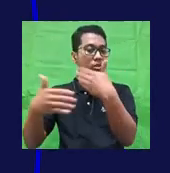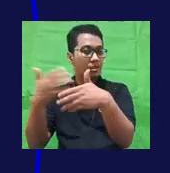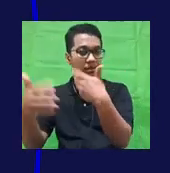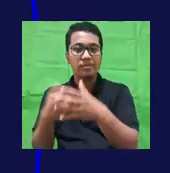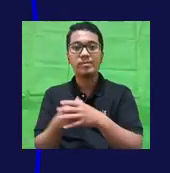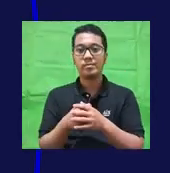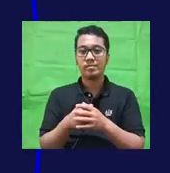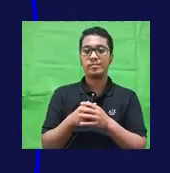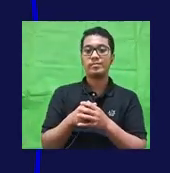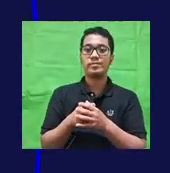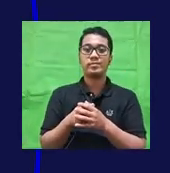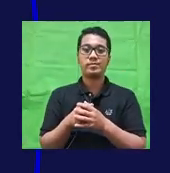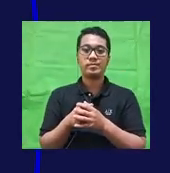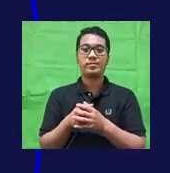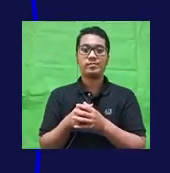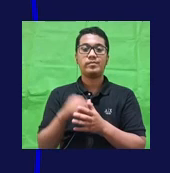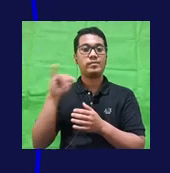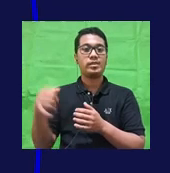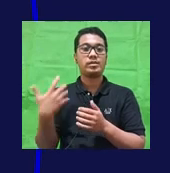So if we can show the image of the map,